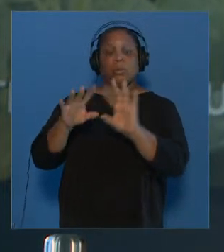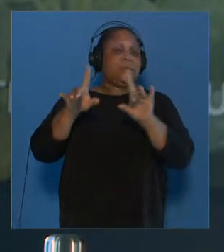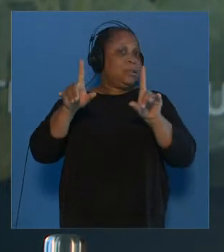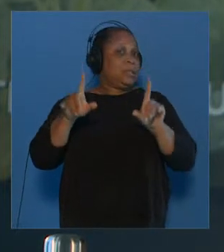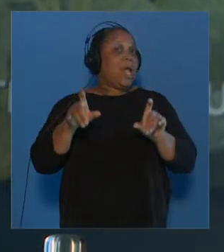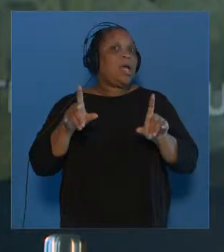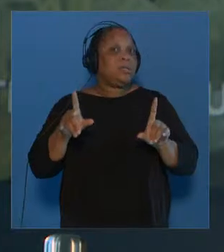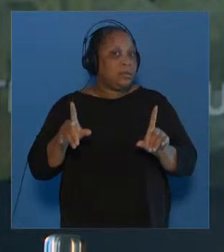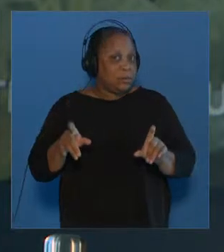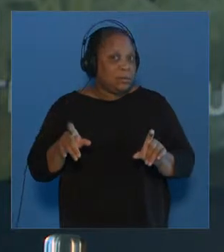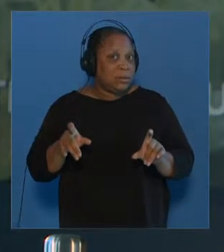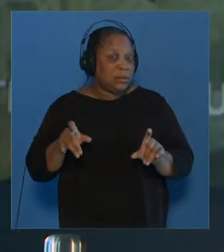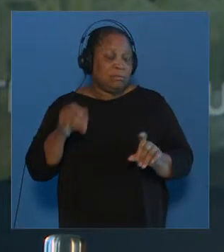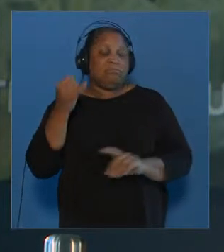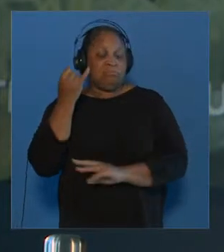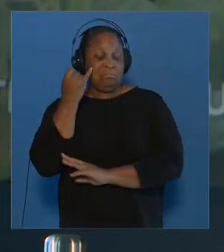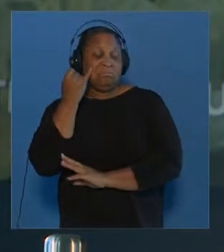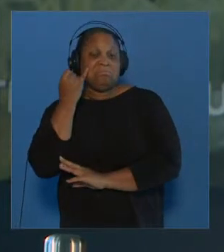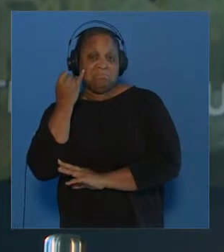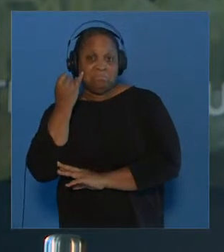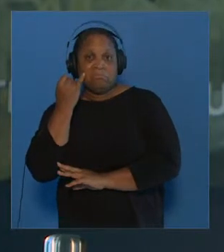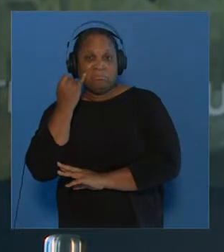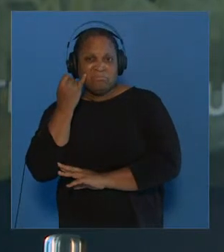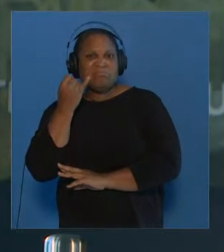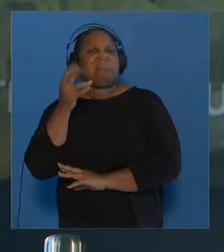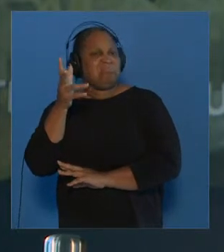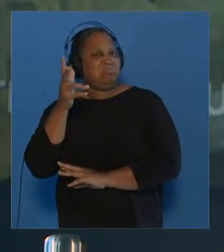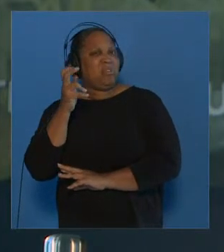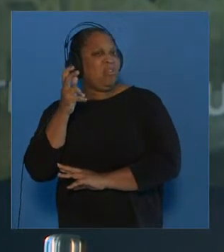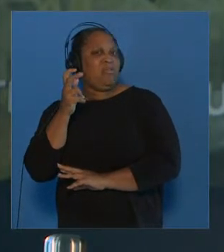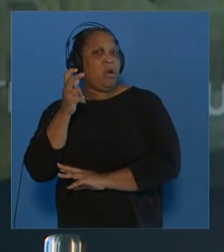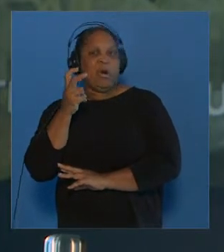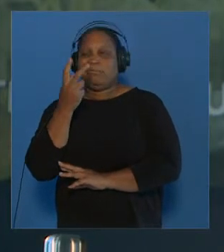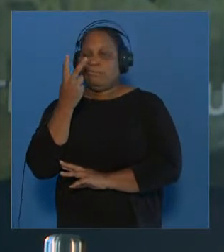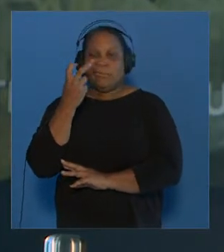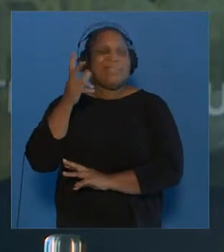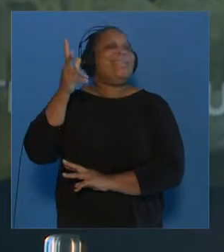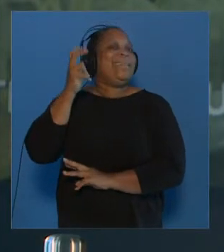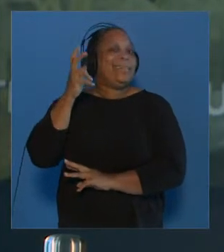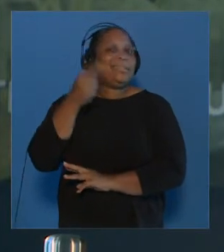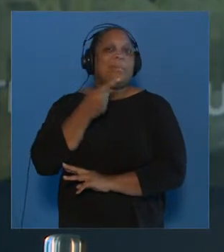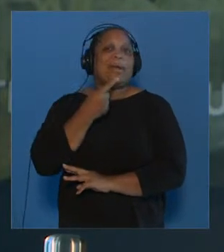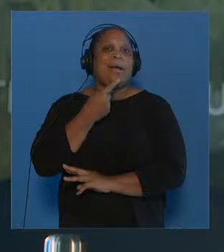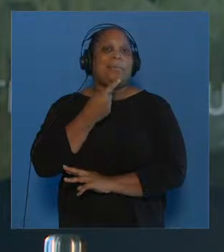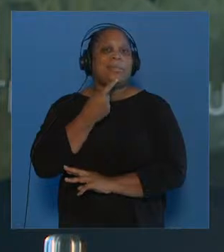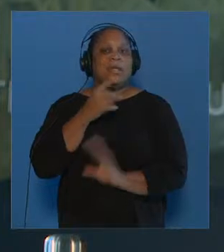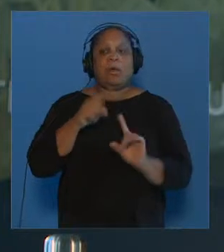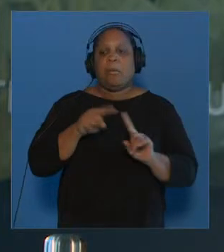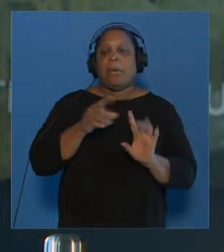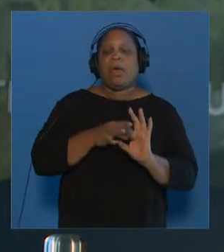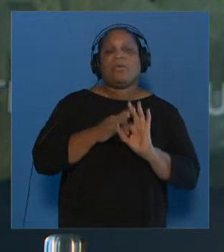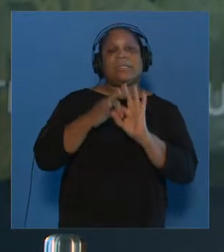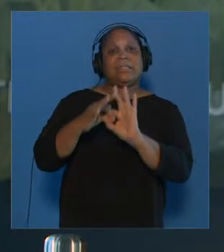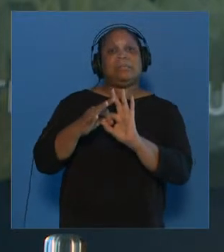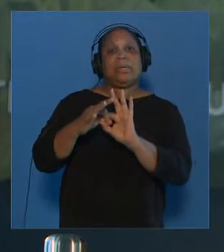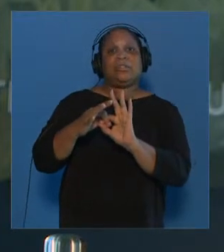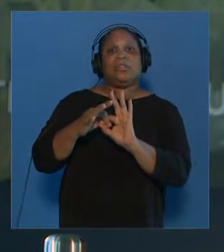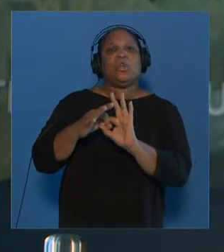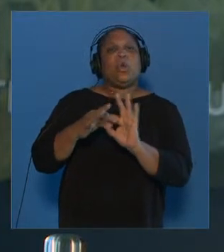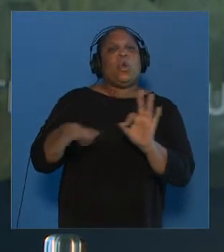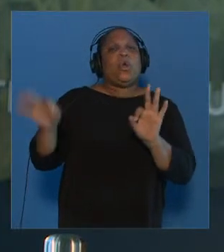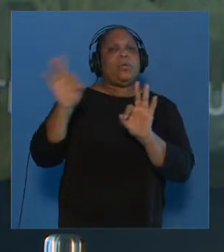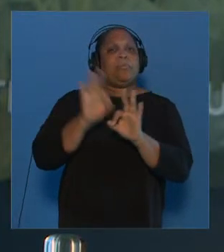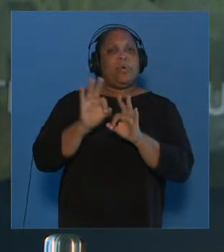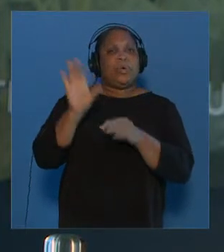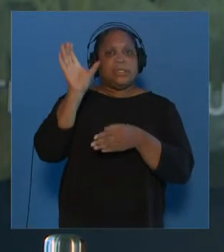testing, if it is, you would have heard, no doubt, I hope you were listening to my comments with respect to the importance of contact tracing.